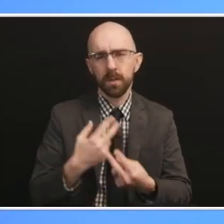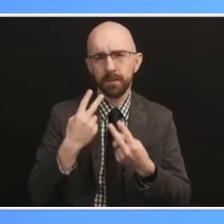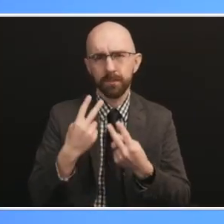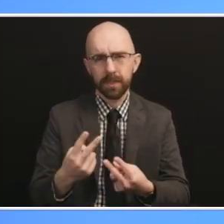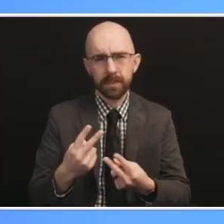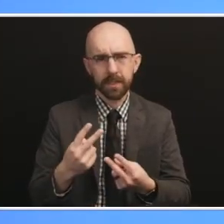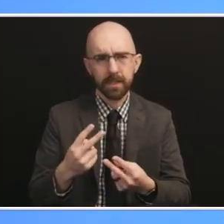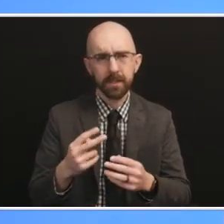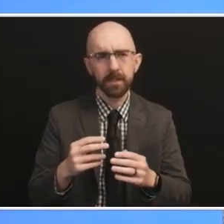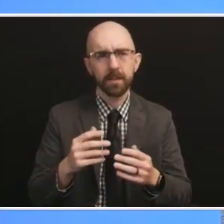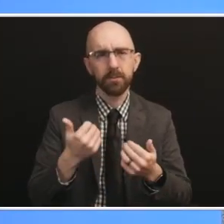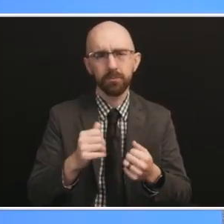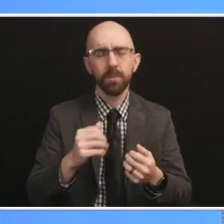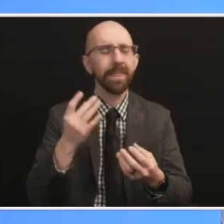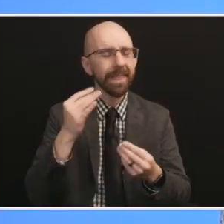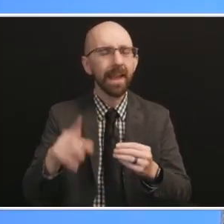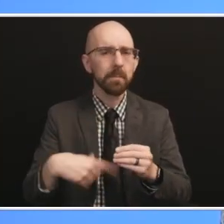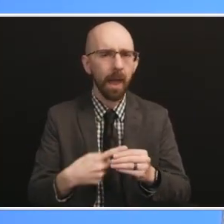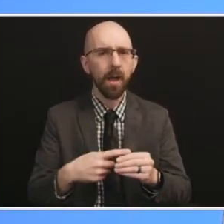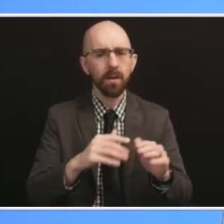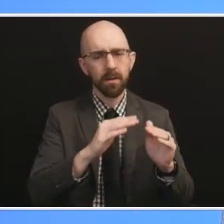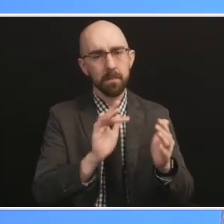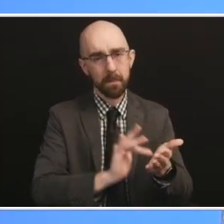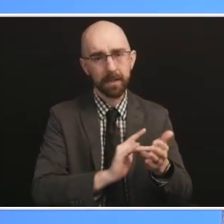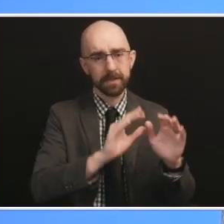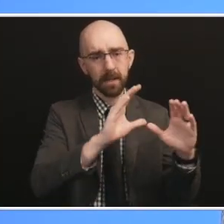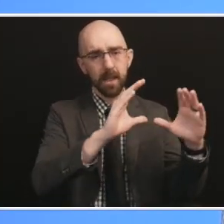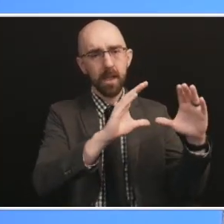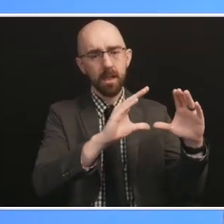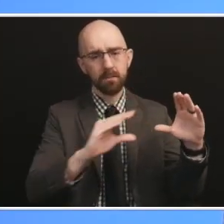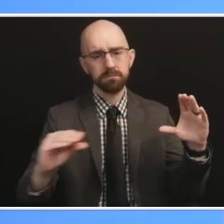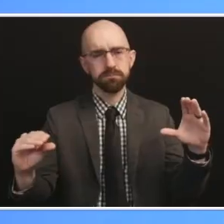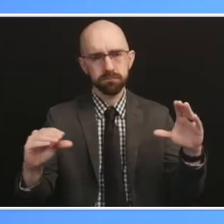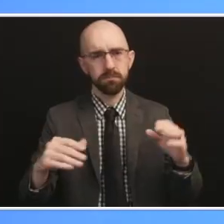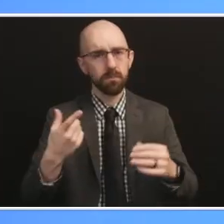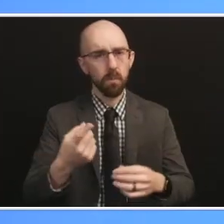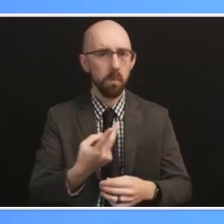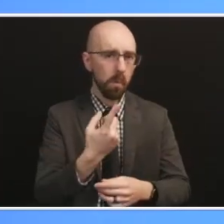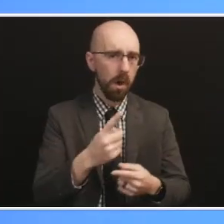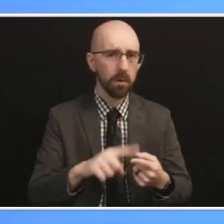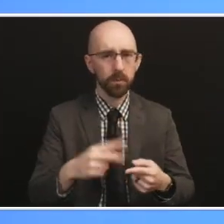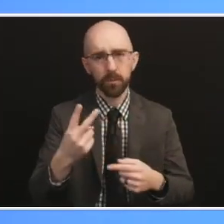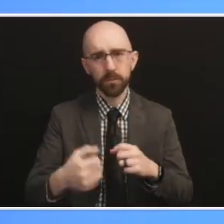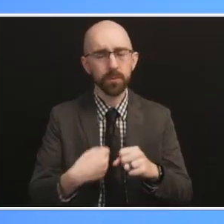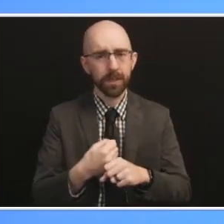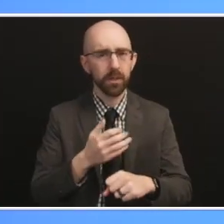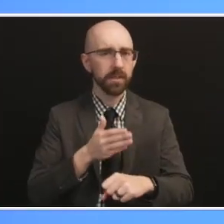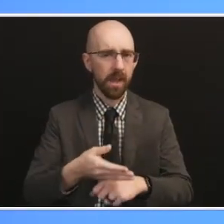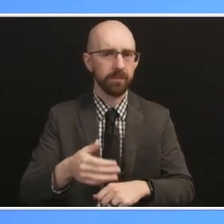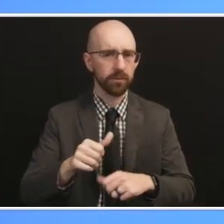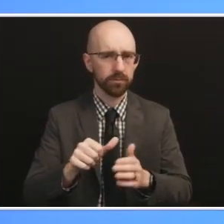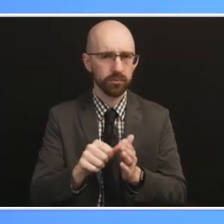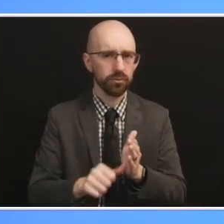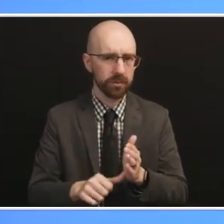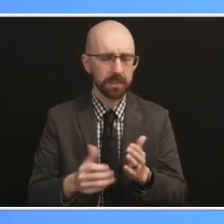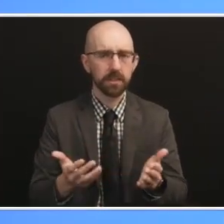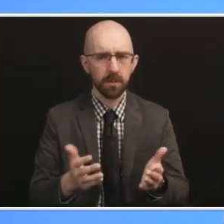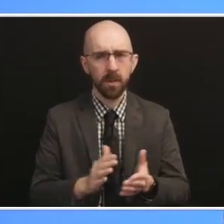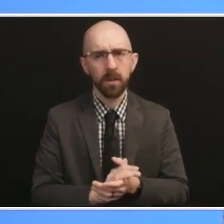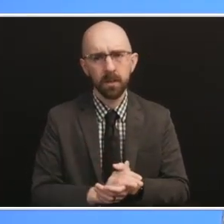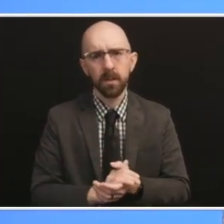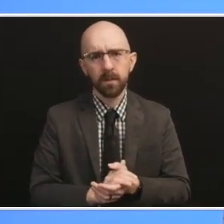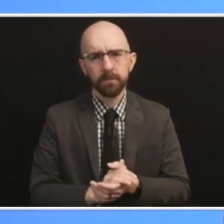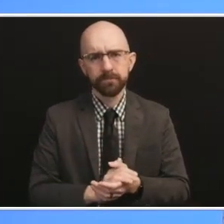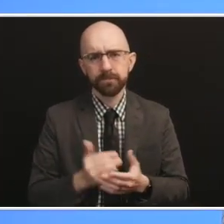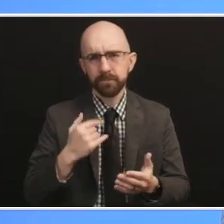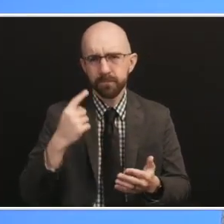of medications once patients are at least 1 to 2 years post-surgery. So I think